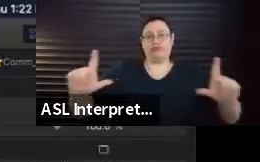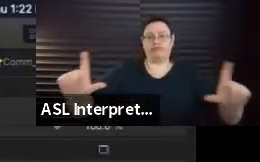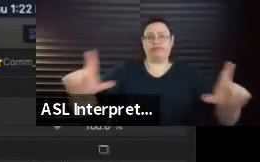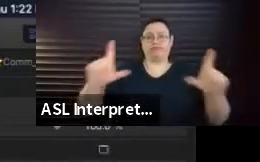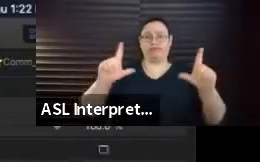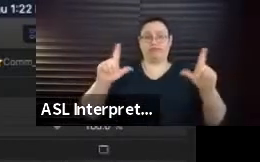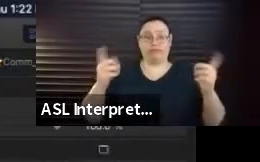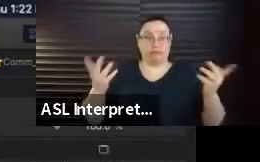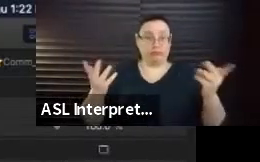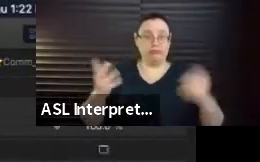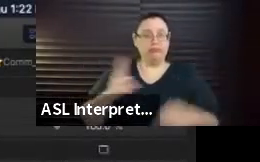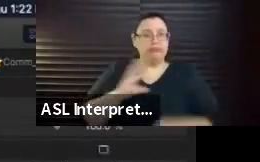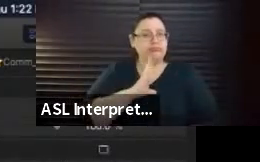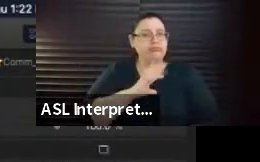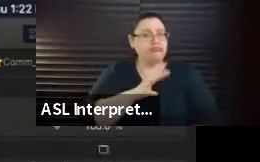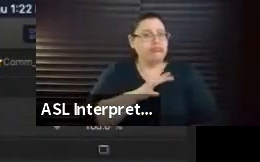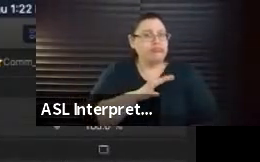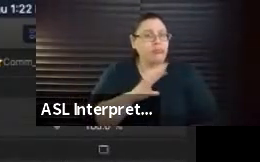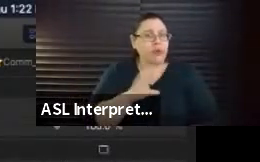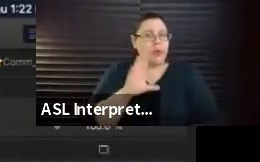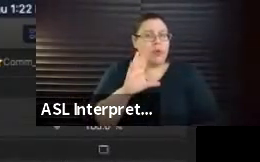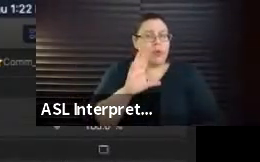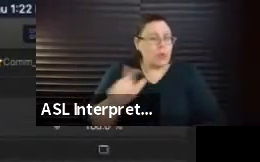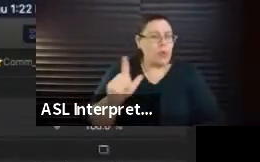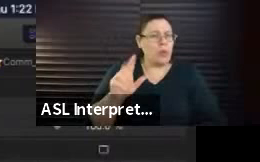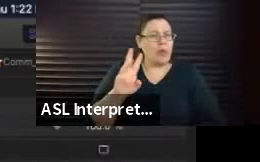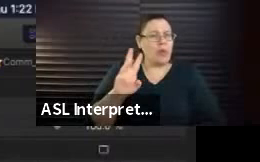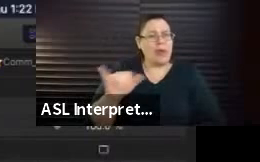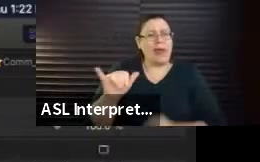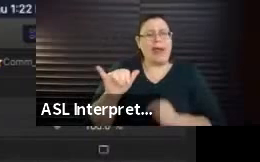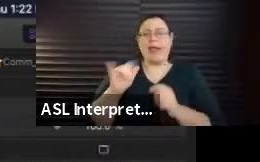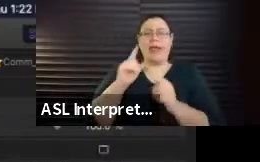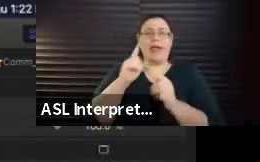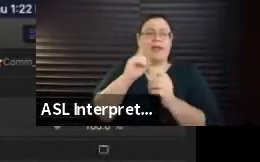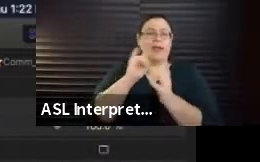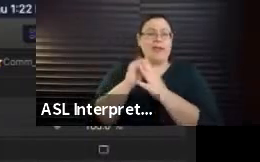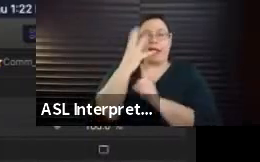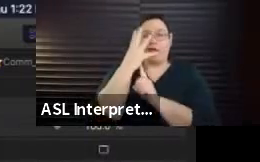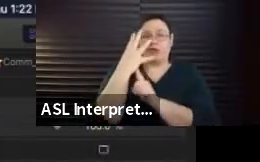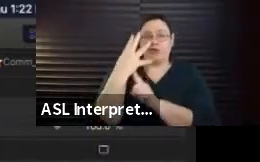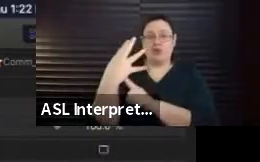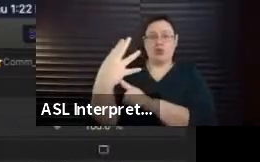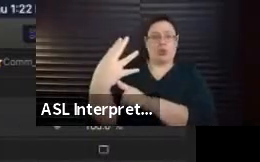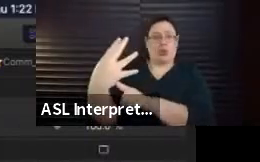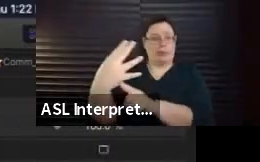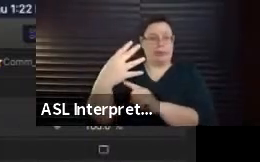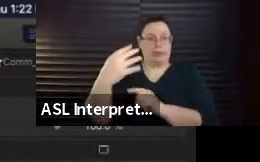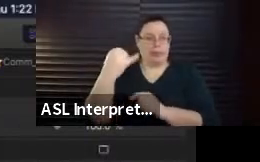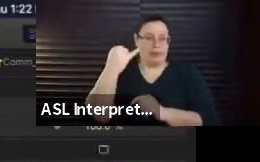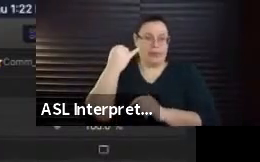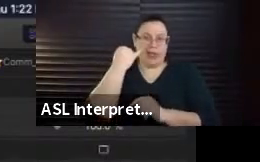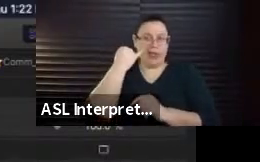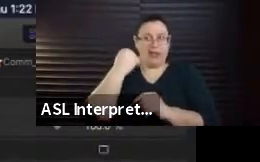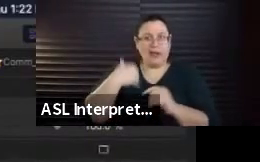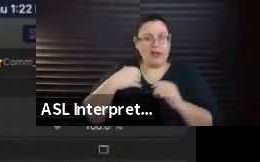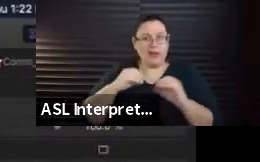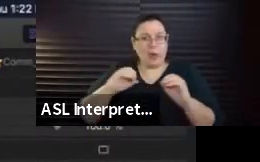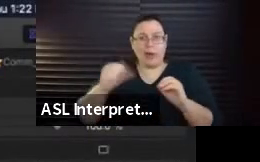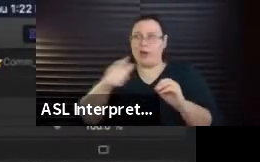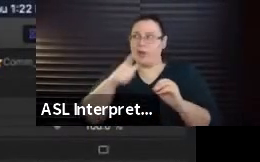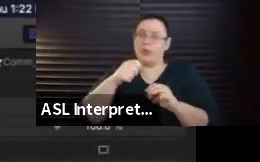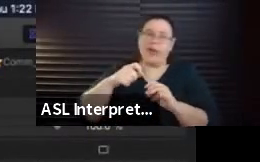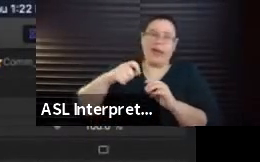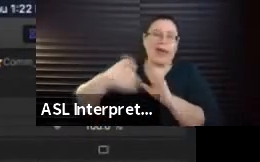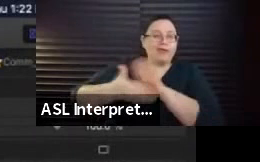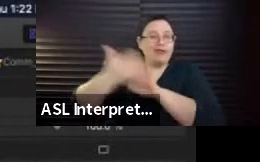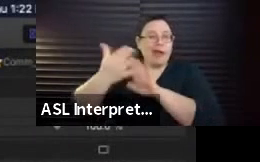is a really, really cool way to sort of get that zoom out if you're not able to have someone there to operate your cameras using the